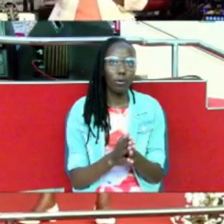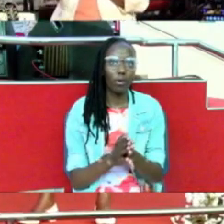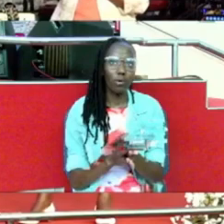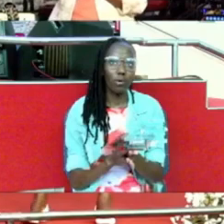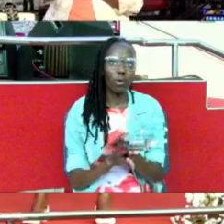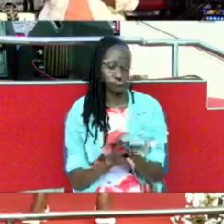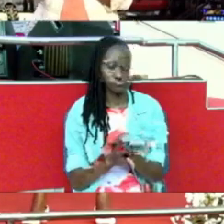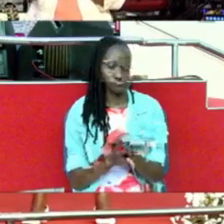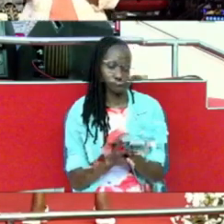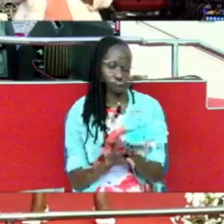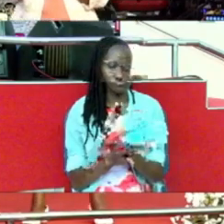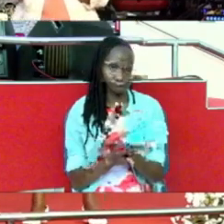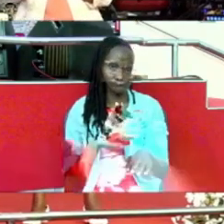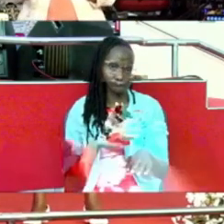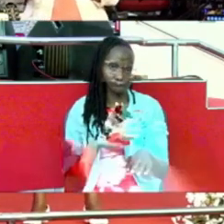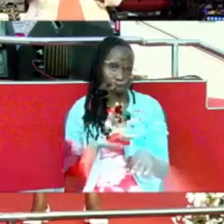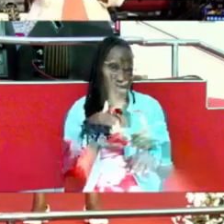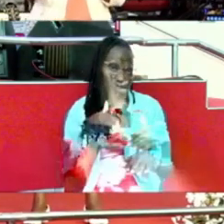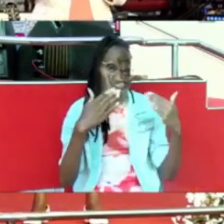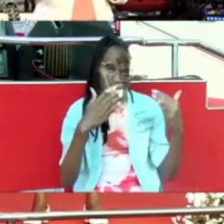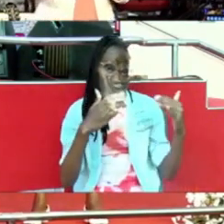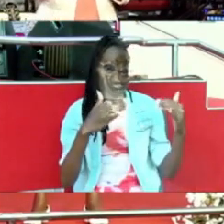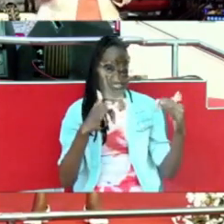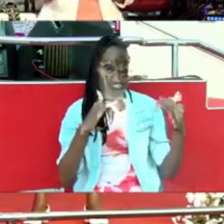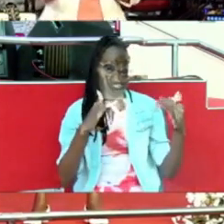He gives us new songs of victory.